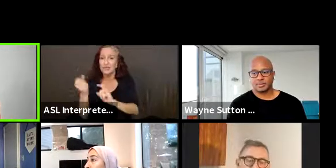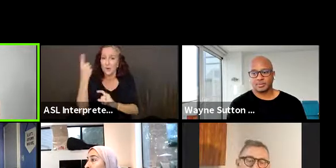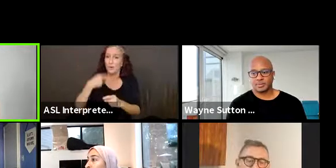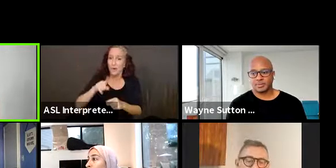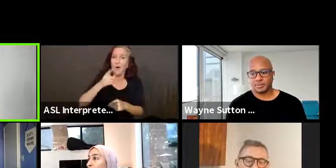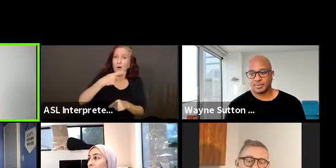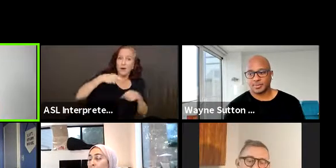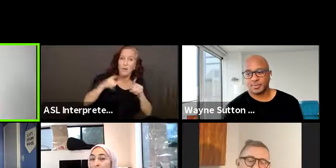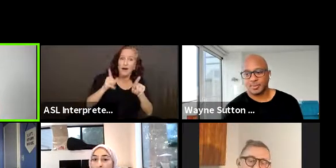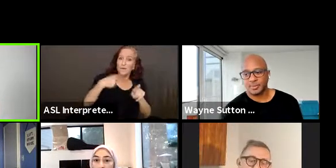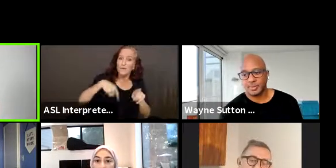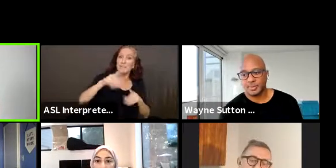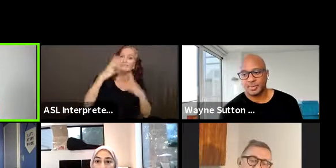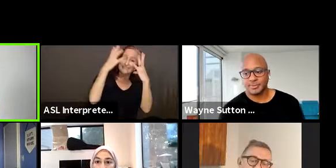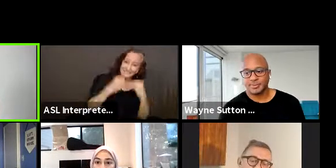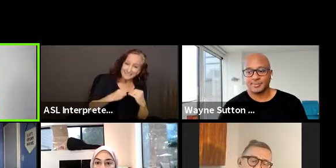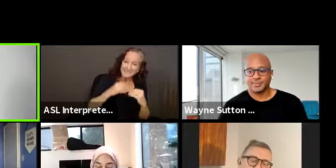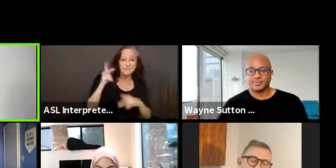sleep.